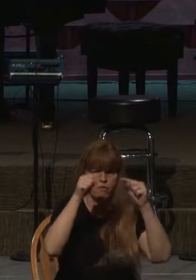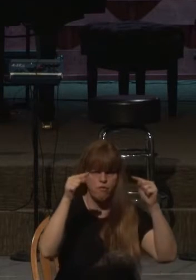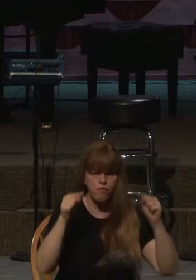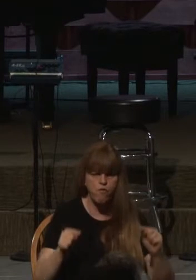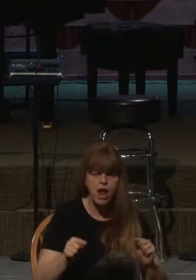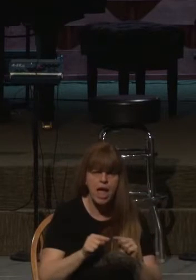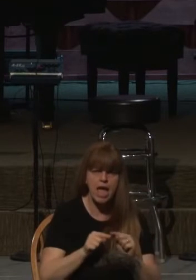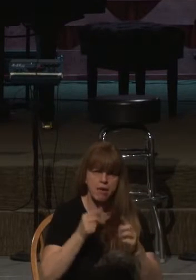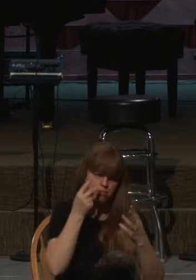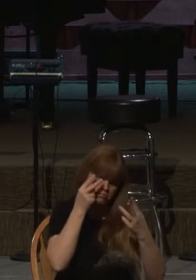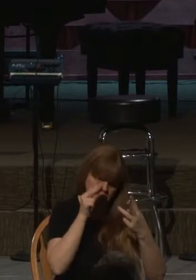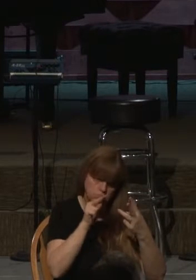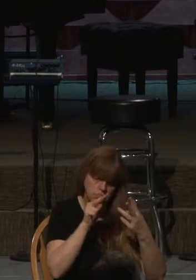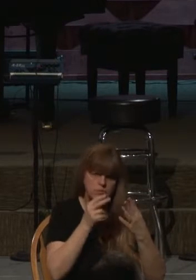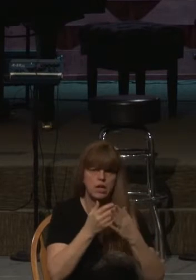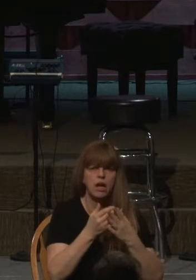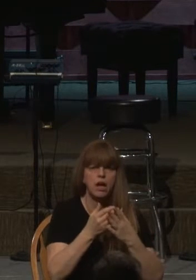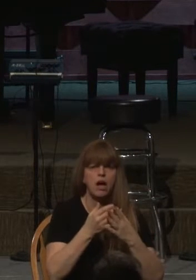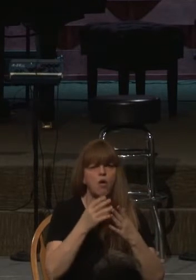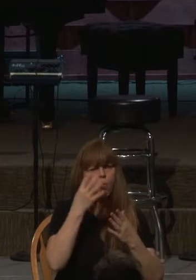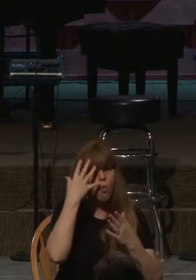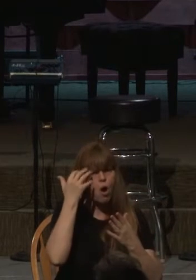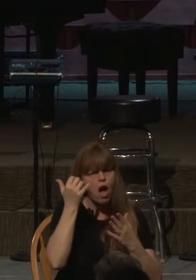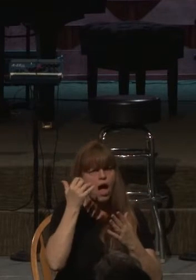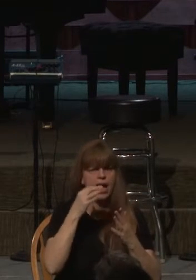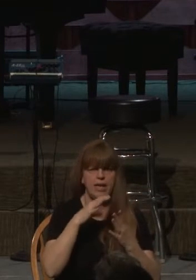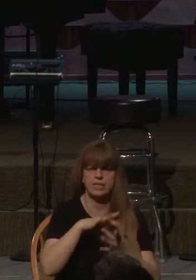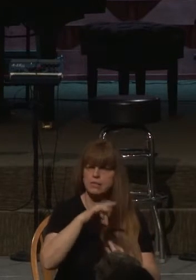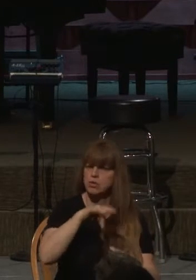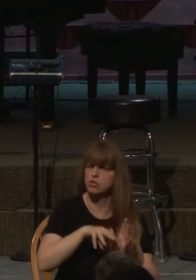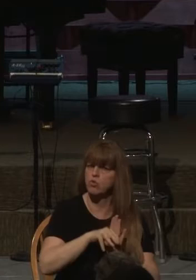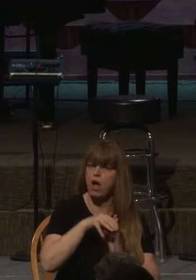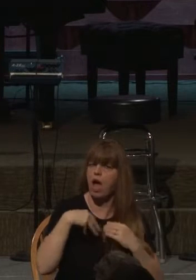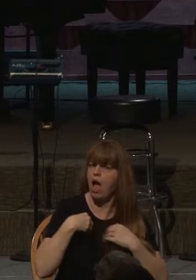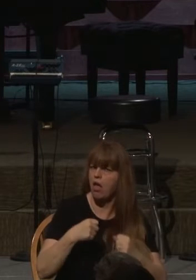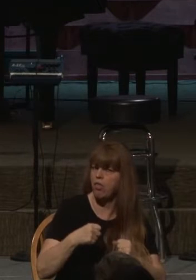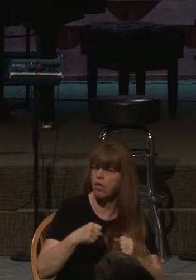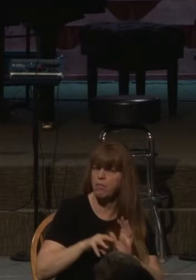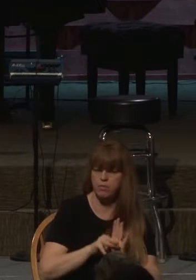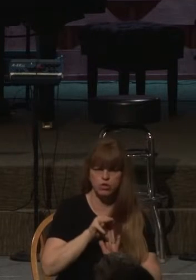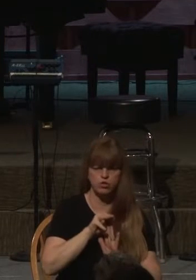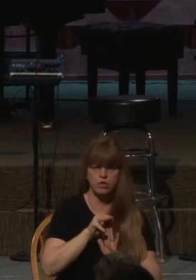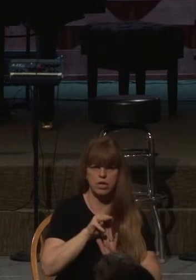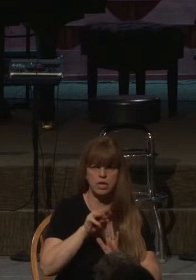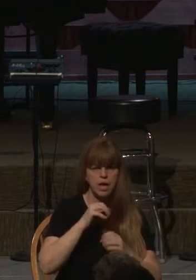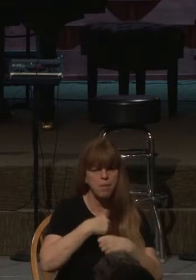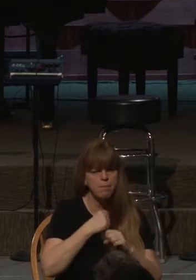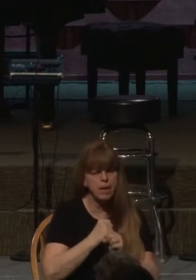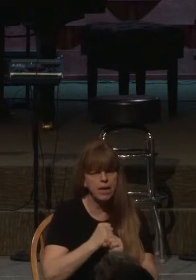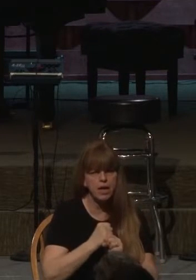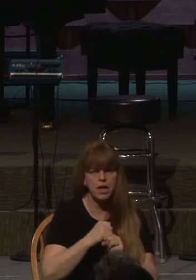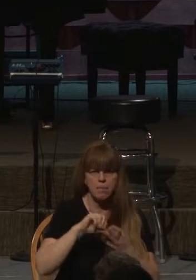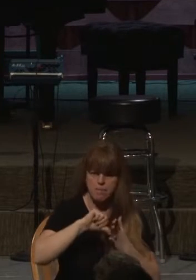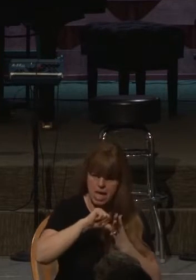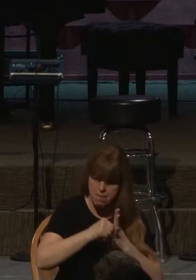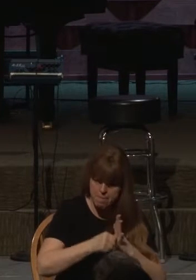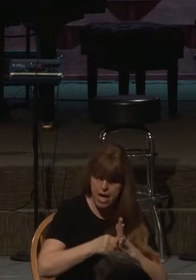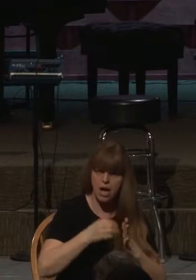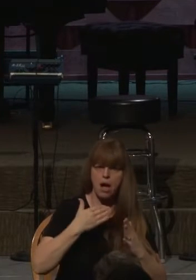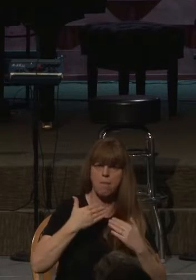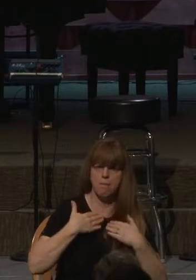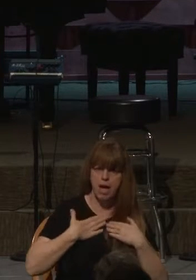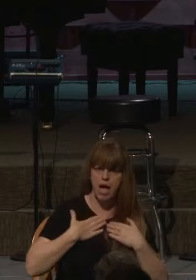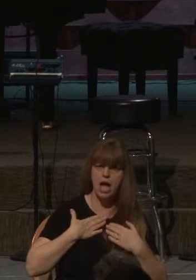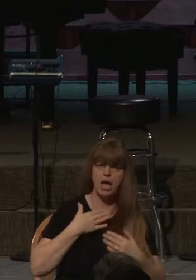to why spiritual health and Christian maturity will play such a big role in my ministry, our ministry, I